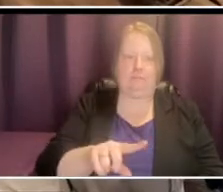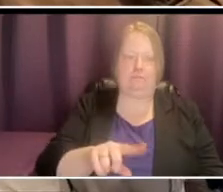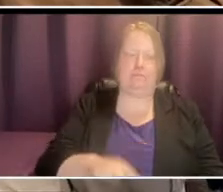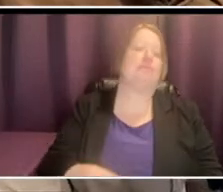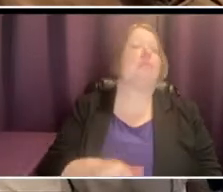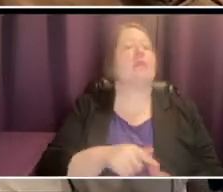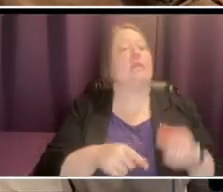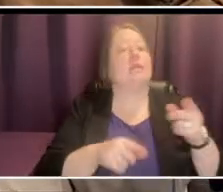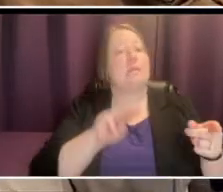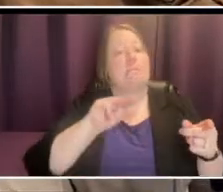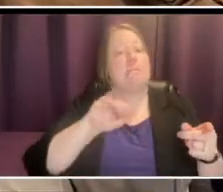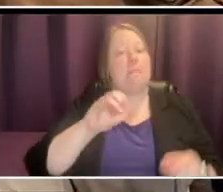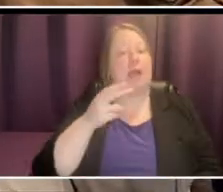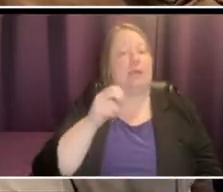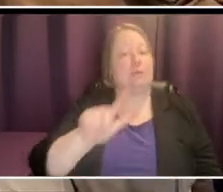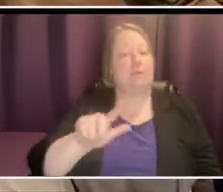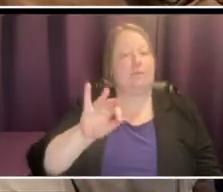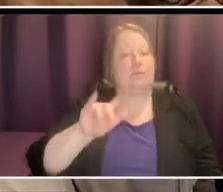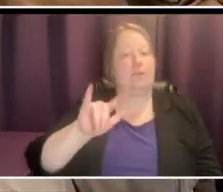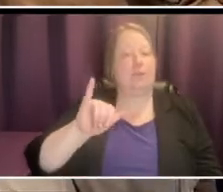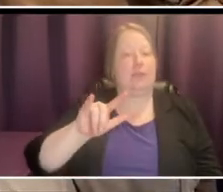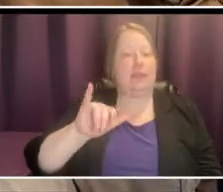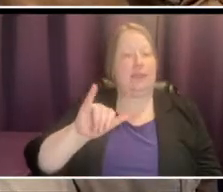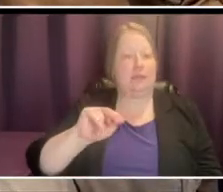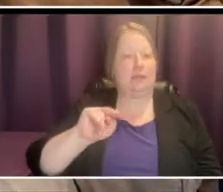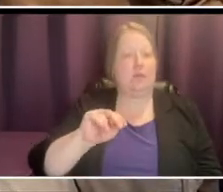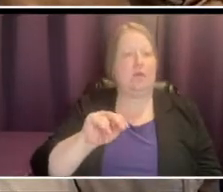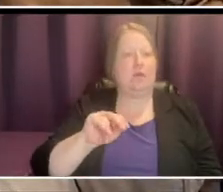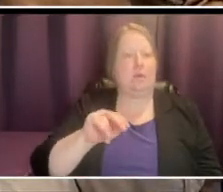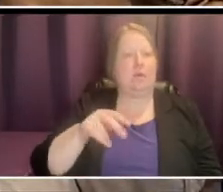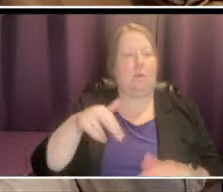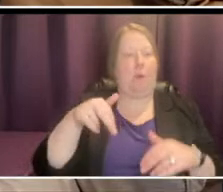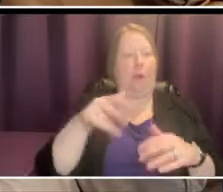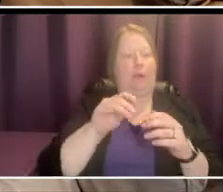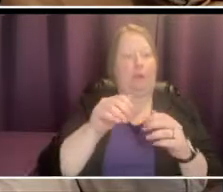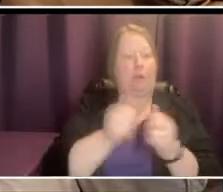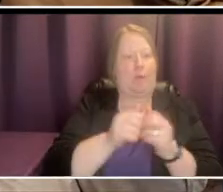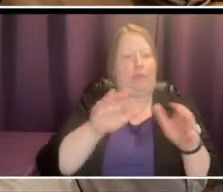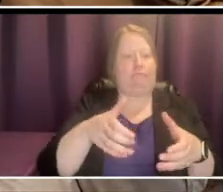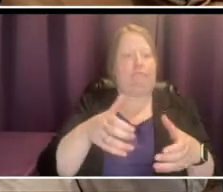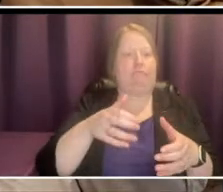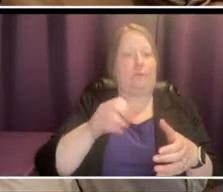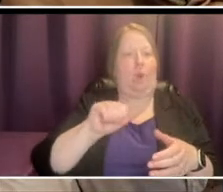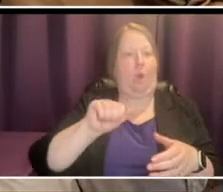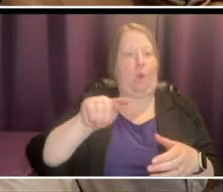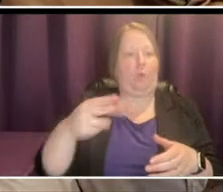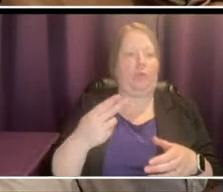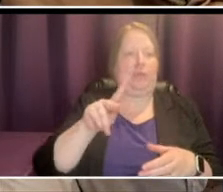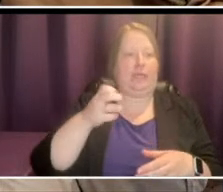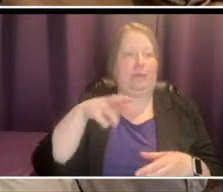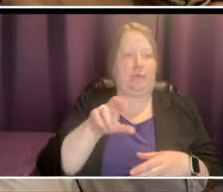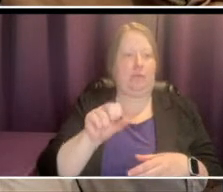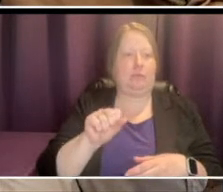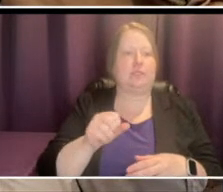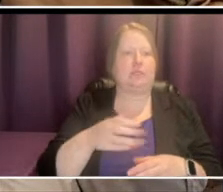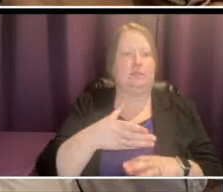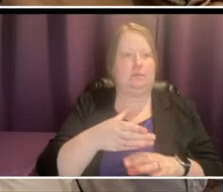Oath Keepers on December 12th, 2020. And here is General Flynn's testimony before our committee.